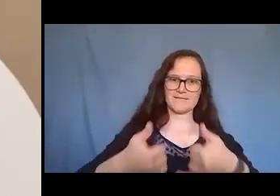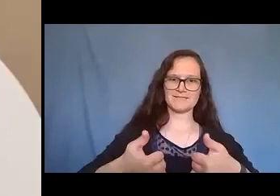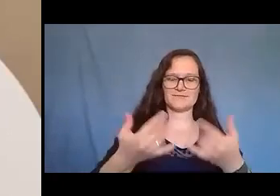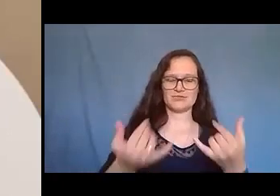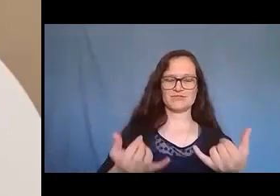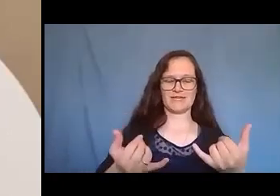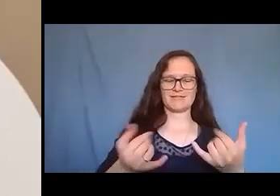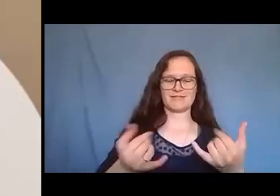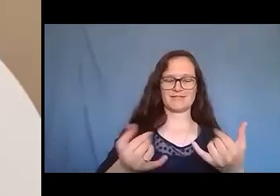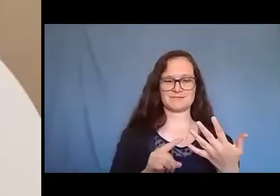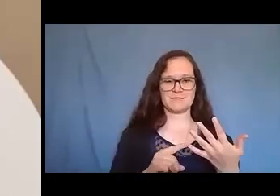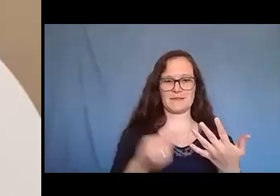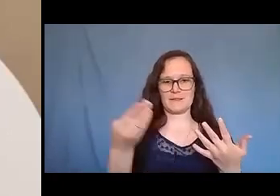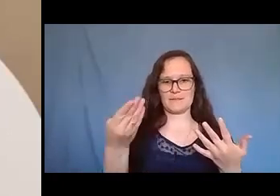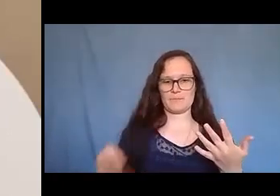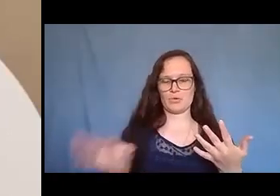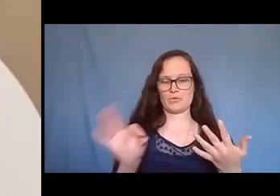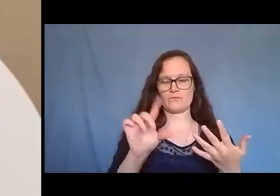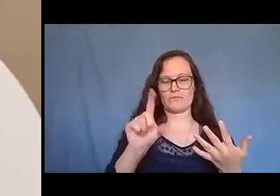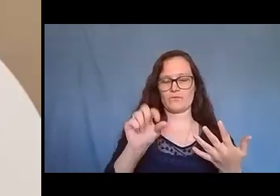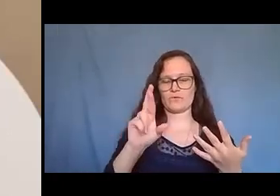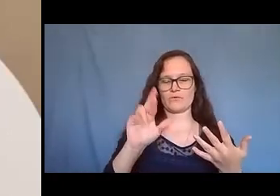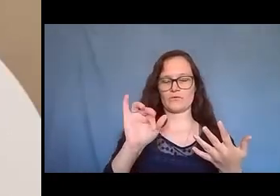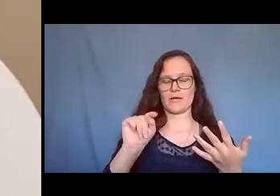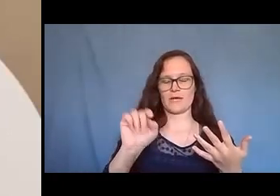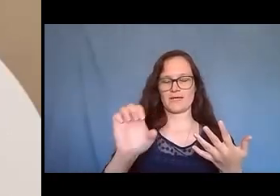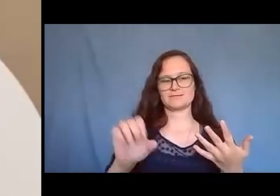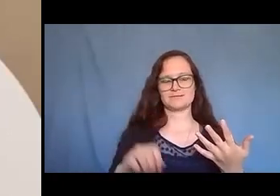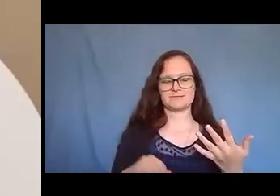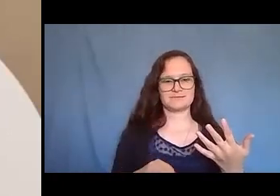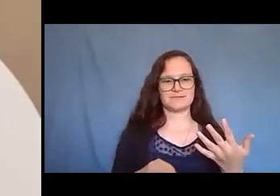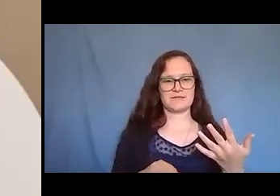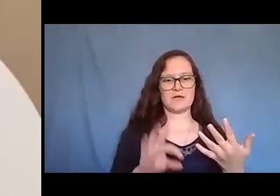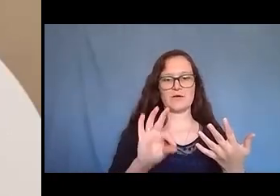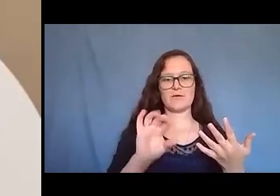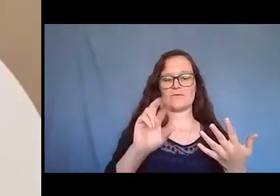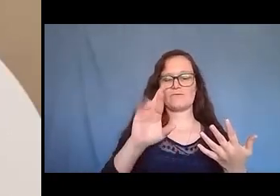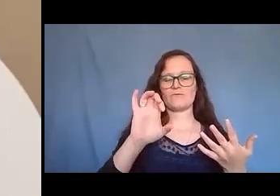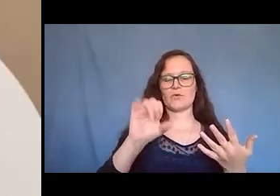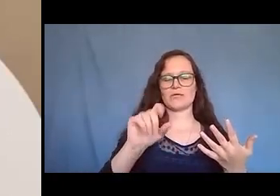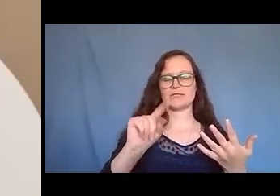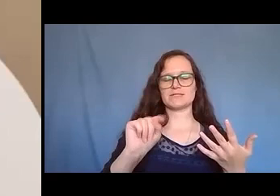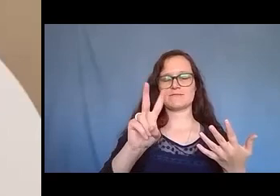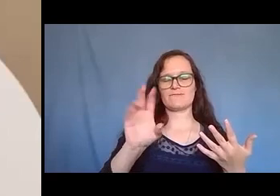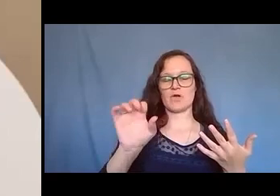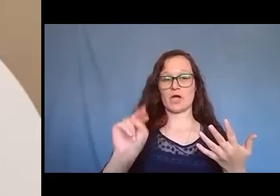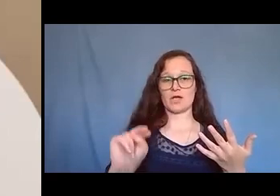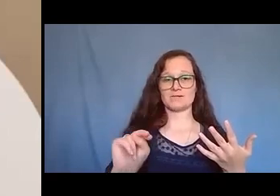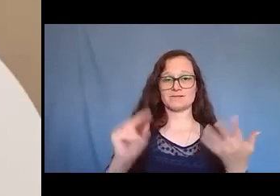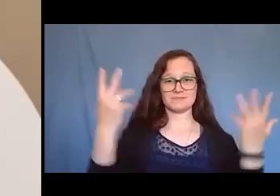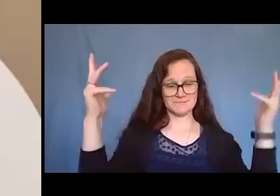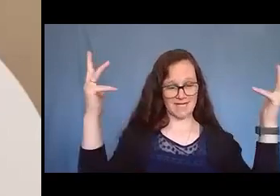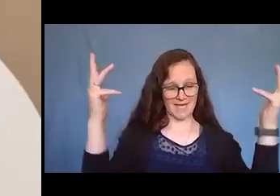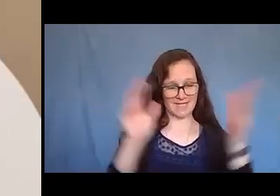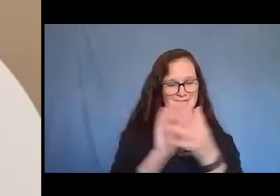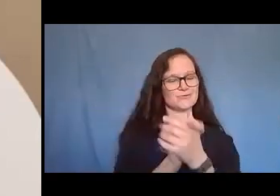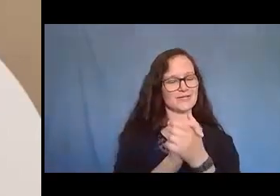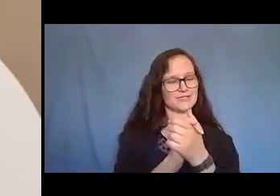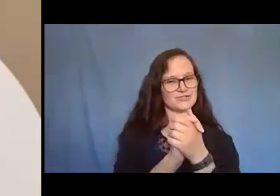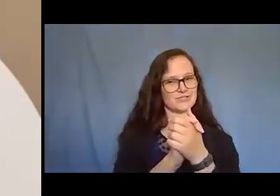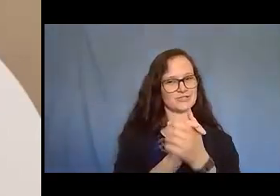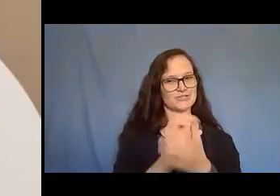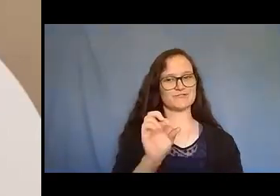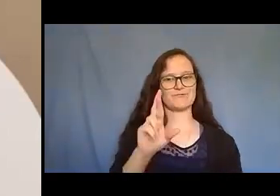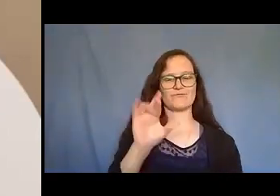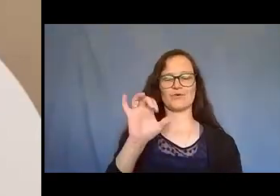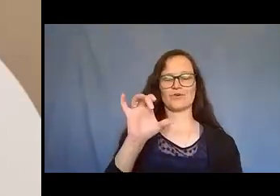the blue fluorite mineral, goes to Forrest Vaughn. So congratulations, Forrest. Congratulations to